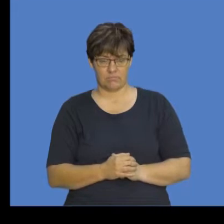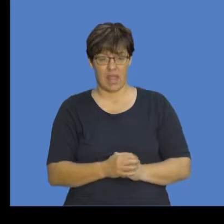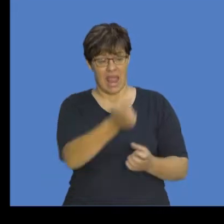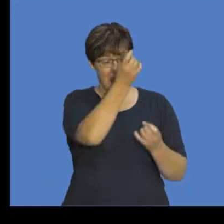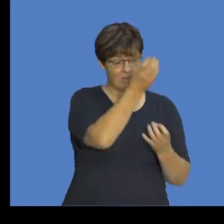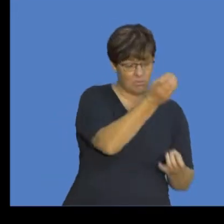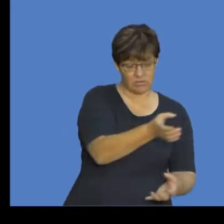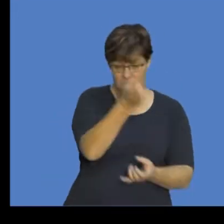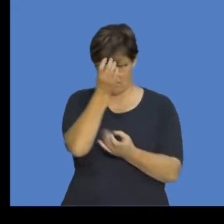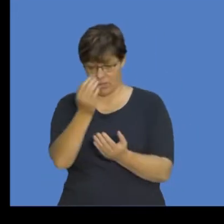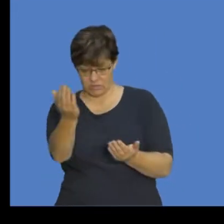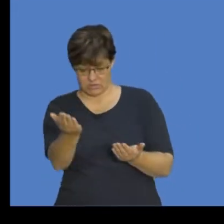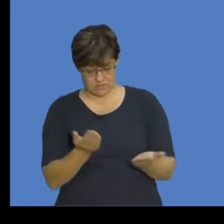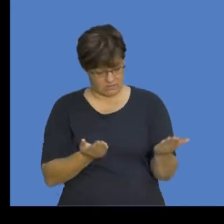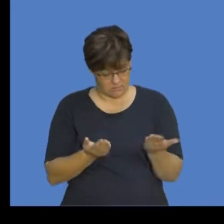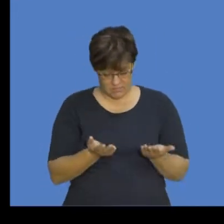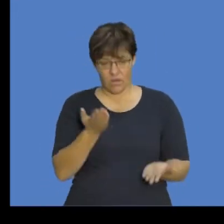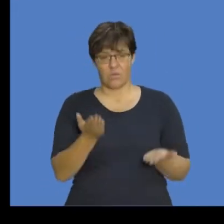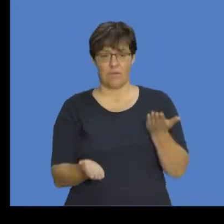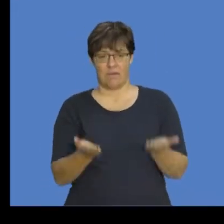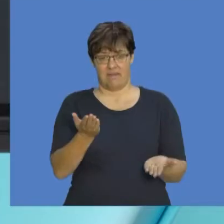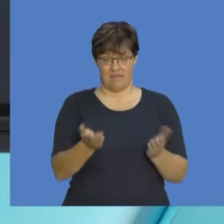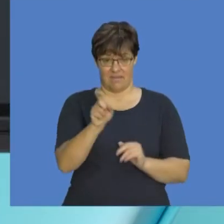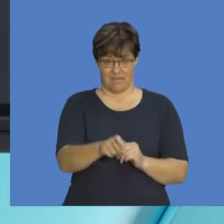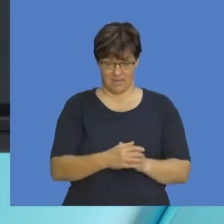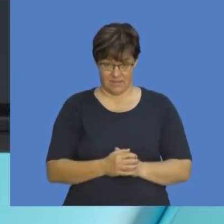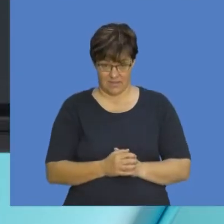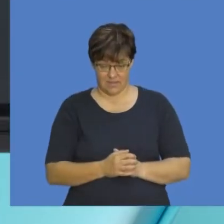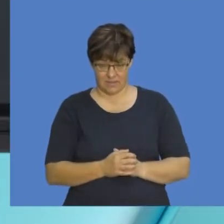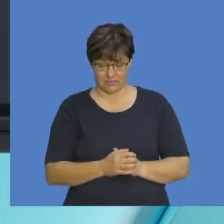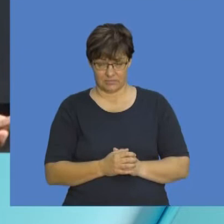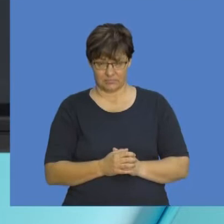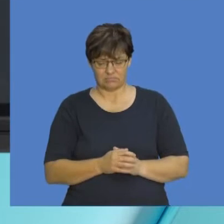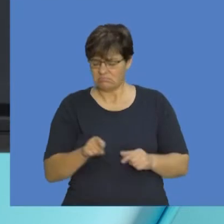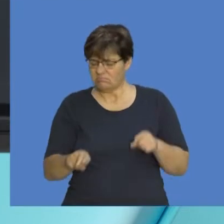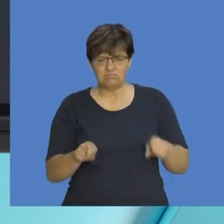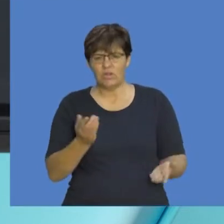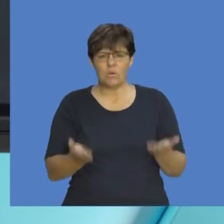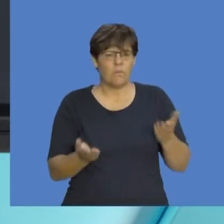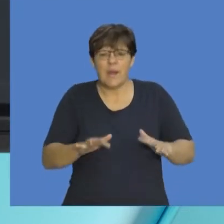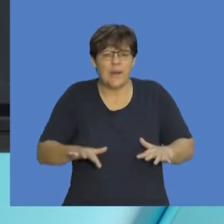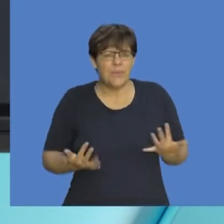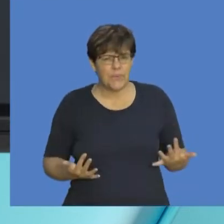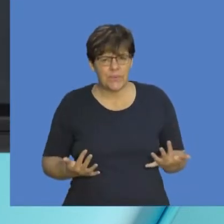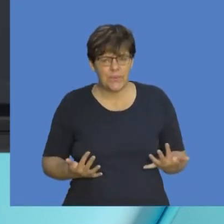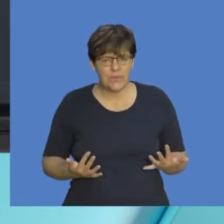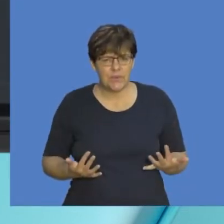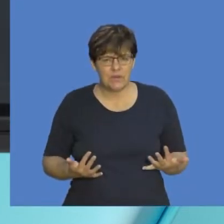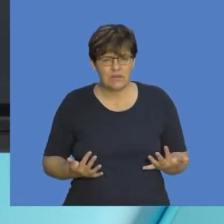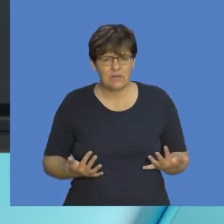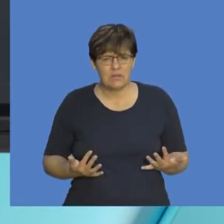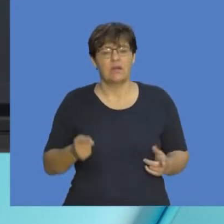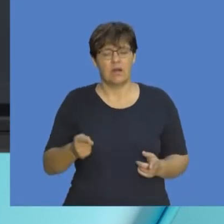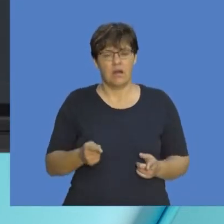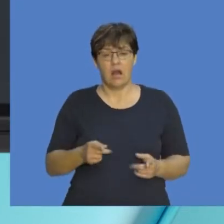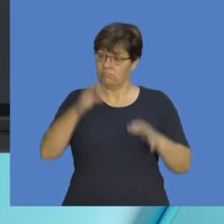of data. I can compare two sets of data. And how do we compare them? And from there, how do we